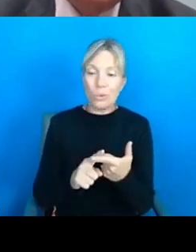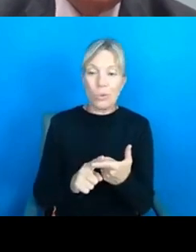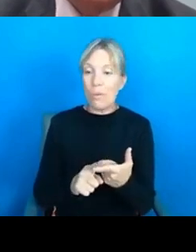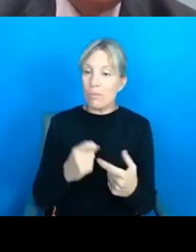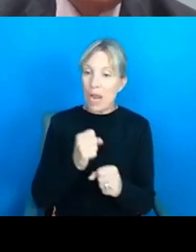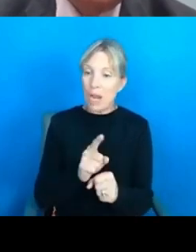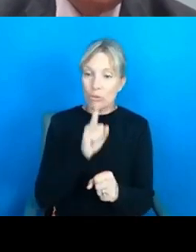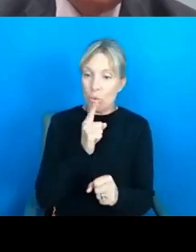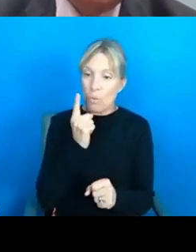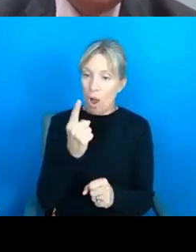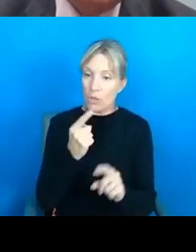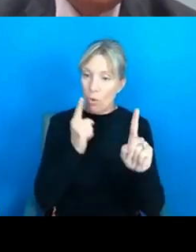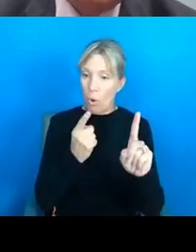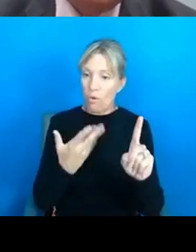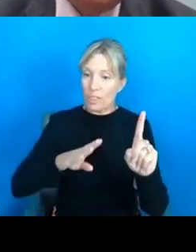particular objective. And we did that over and